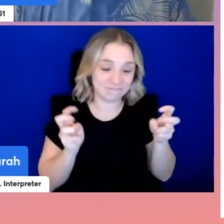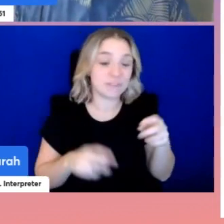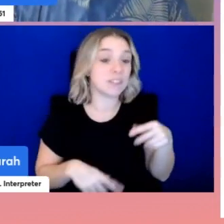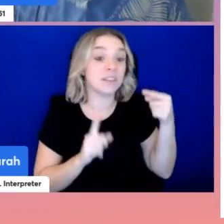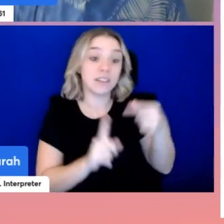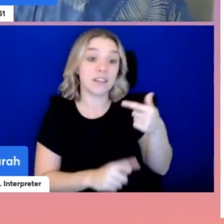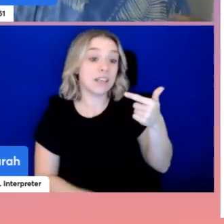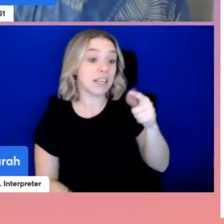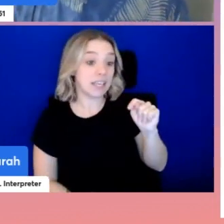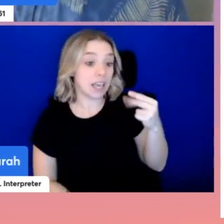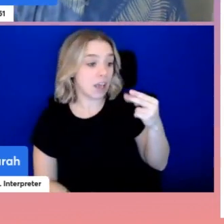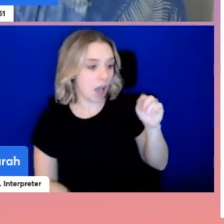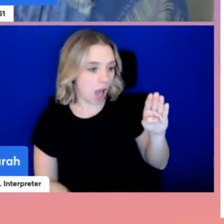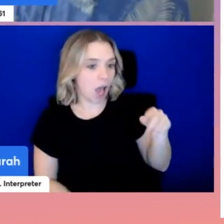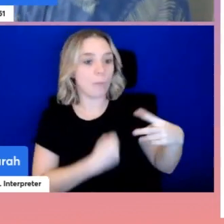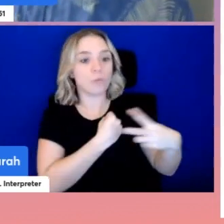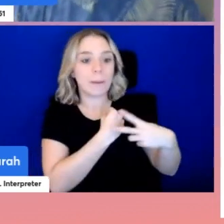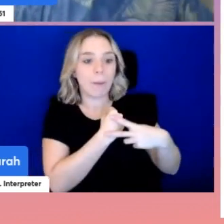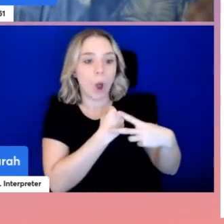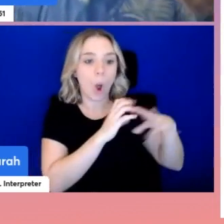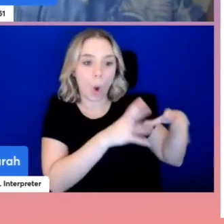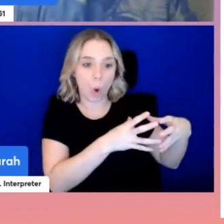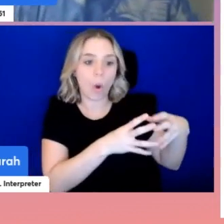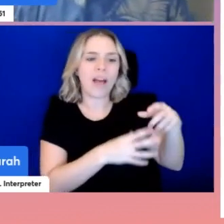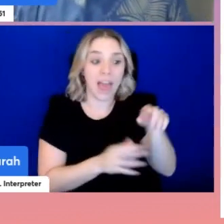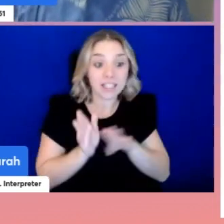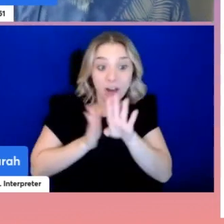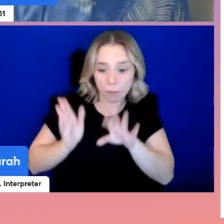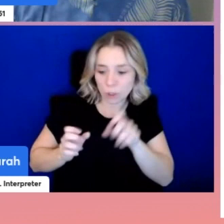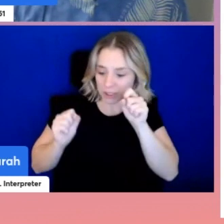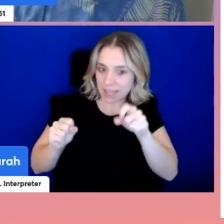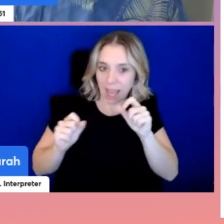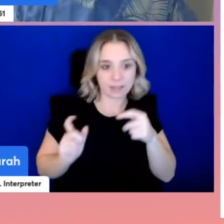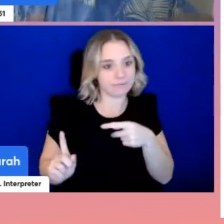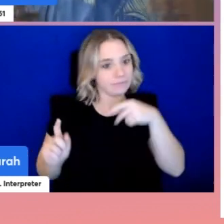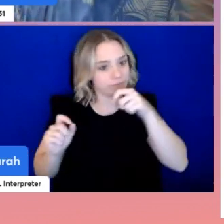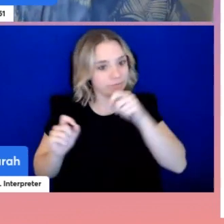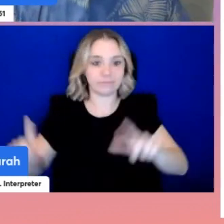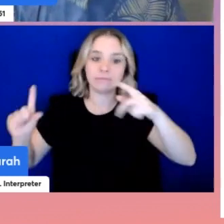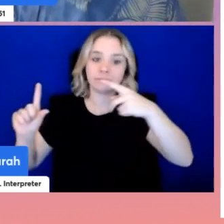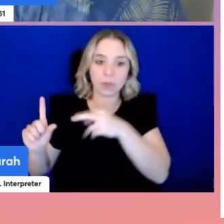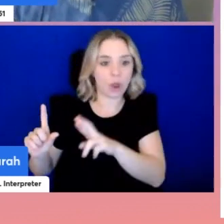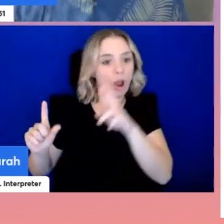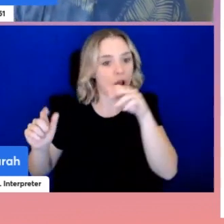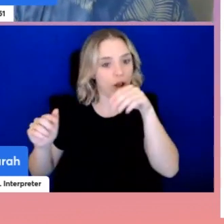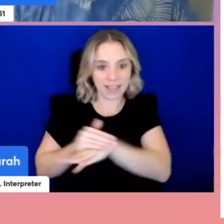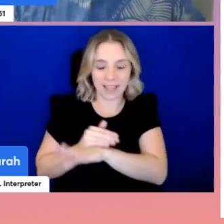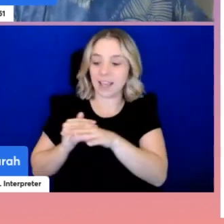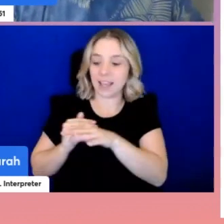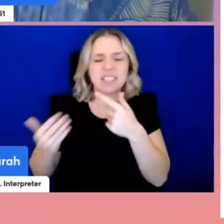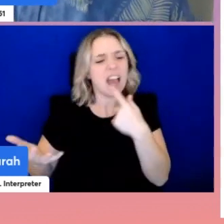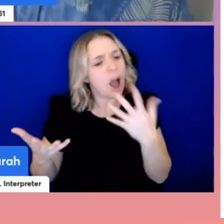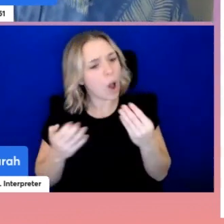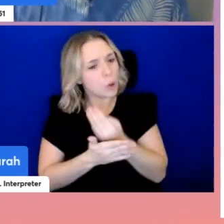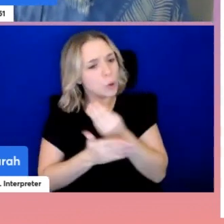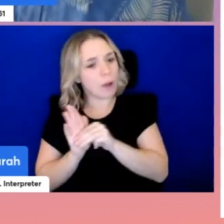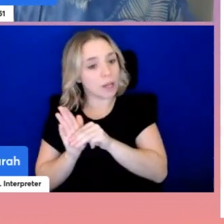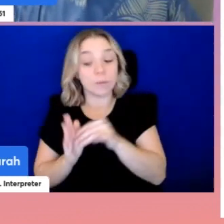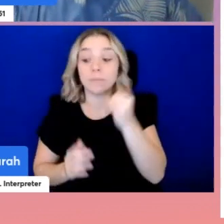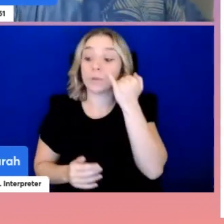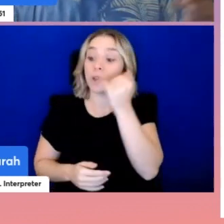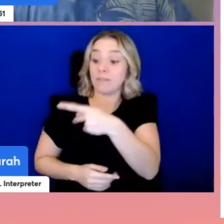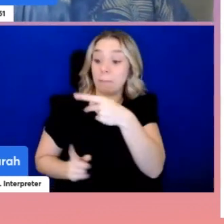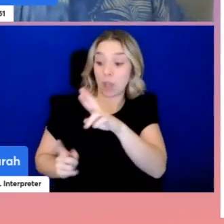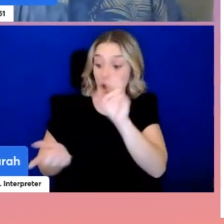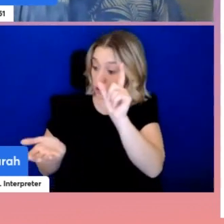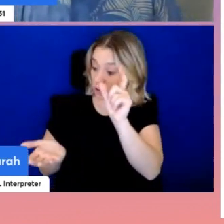that developers can PR into and just say, hey, I want a new module. So if that PR is approved, they'll get a templated Git repo